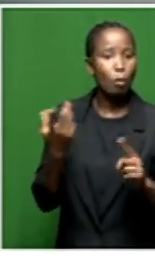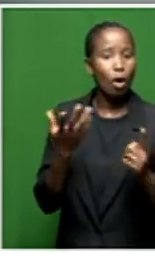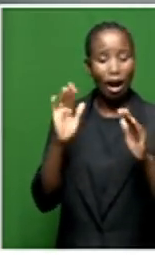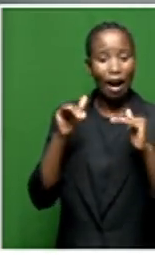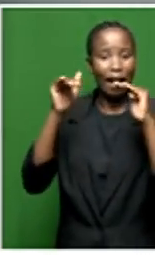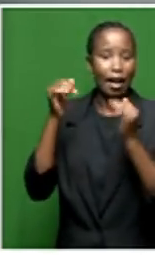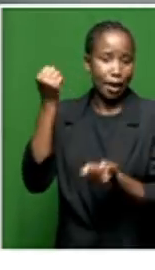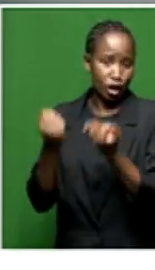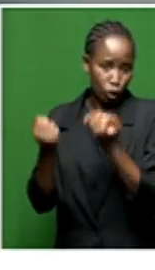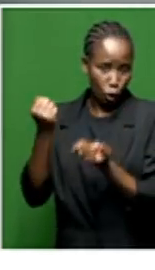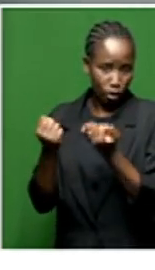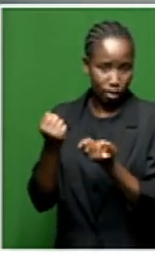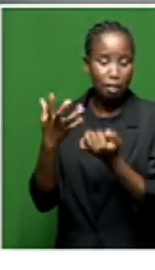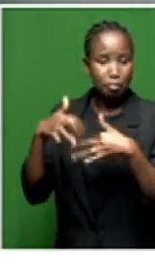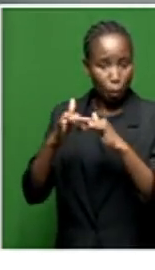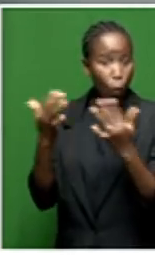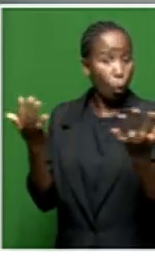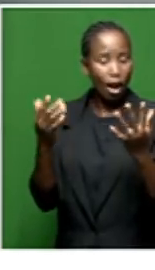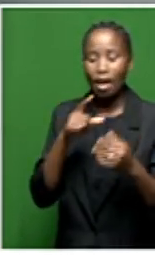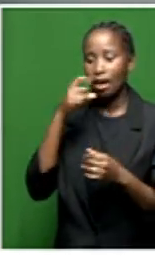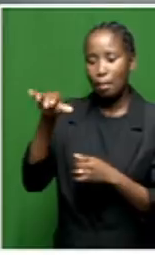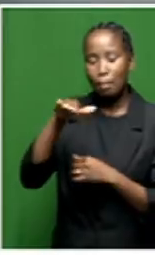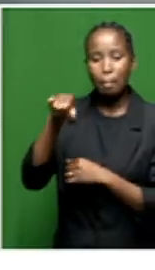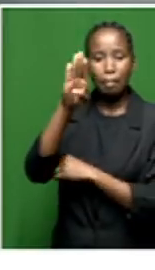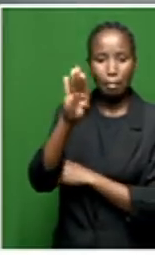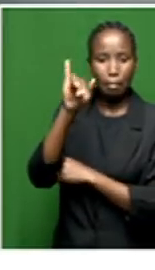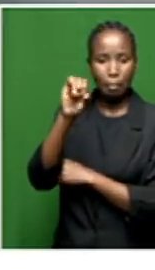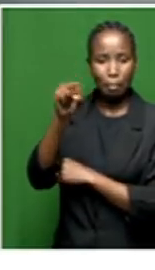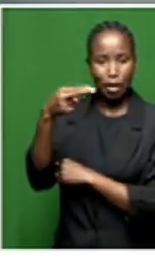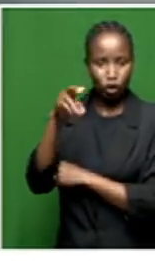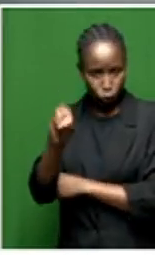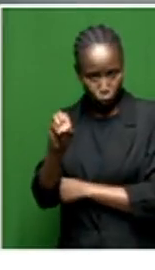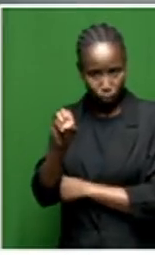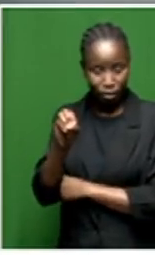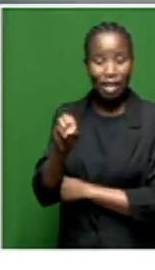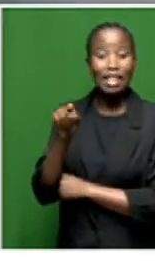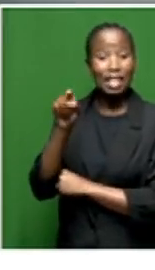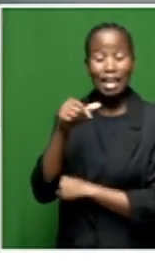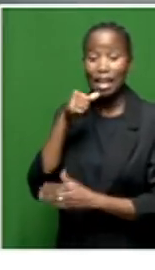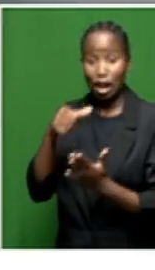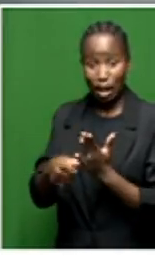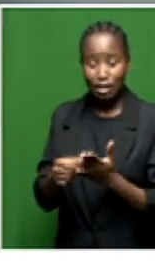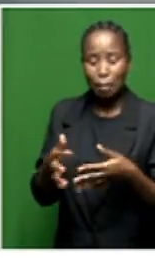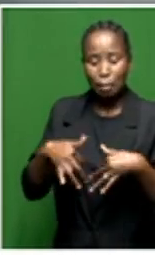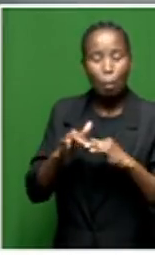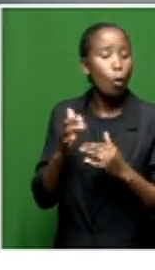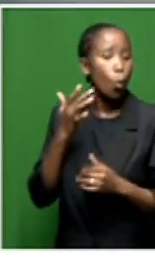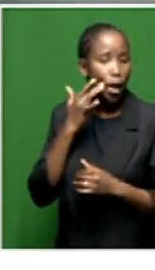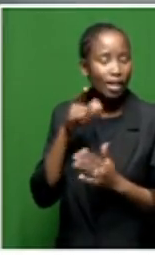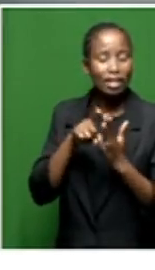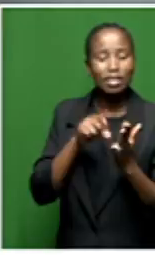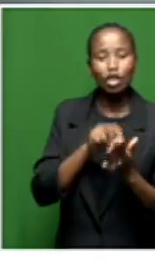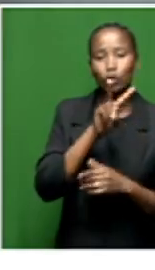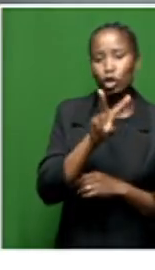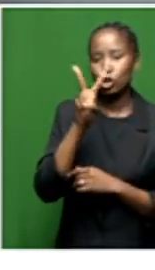is situated in Bishop. And then based on that notice of motion, on the 22nd of